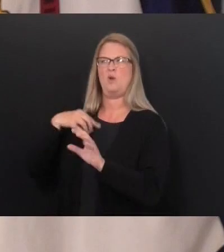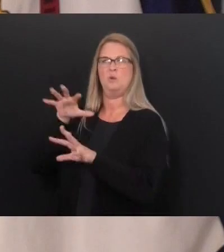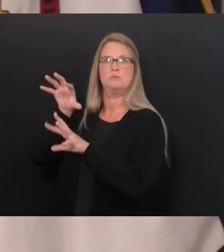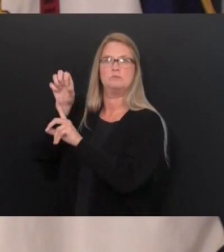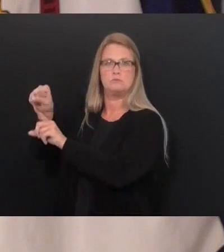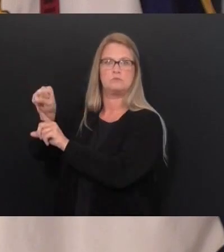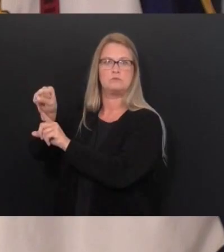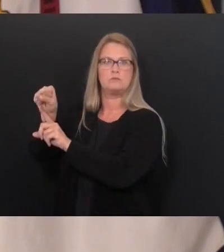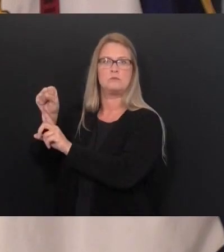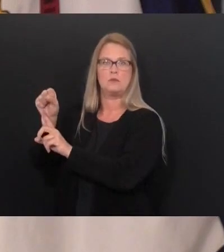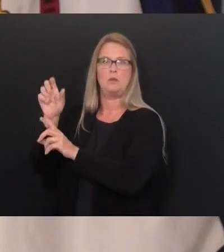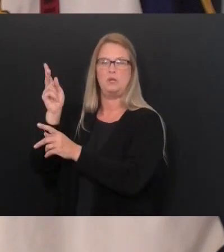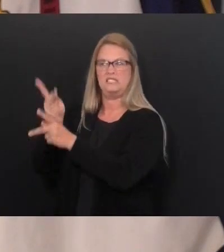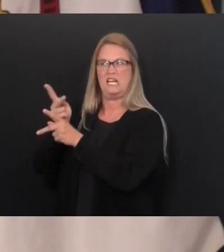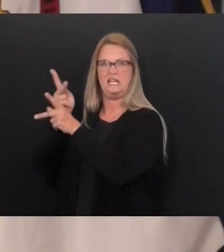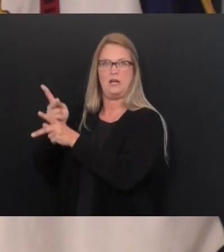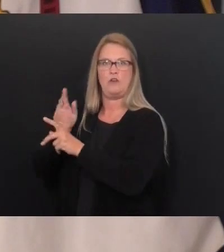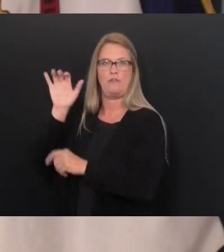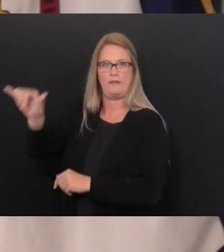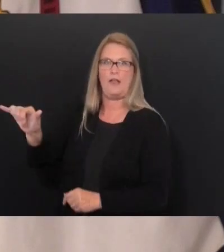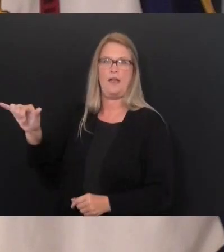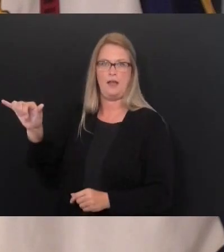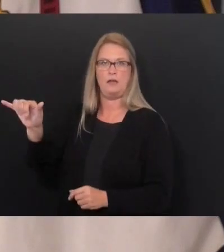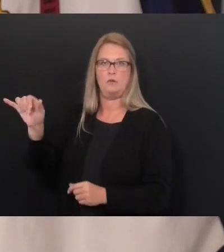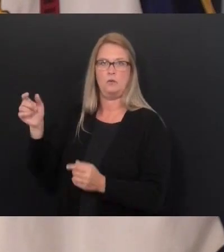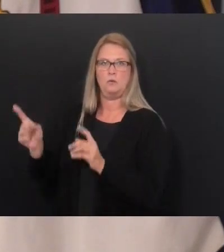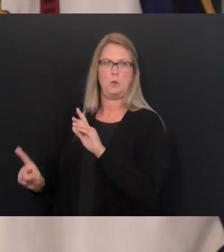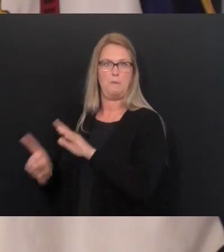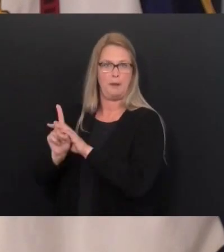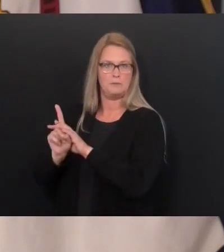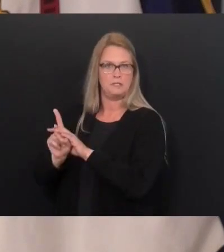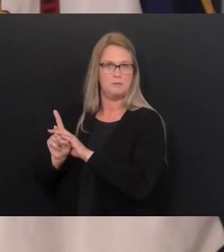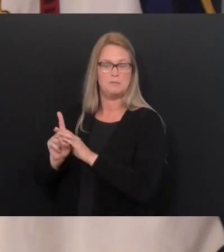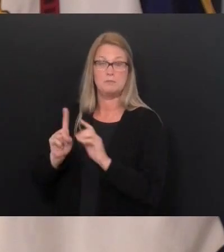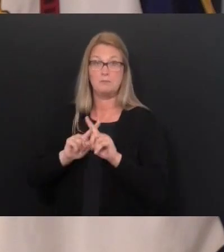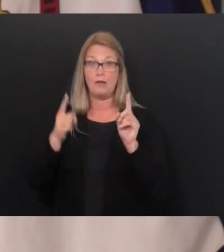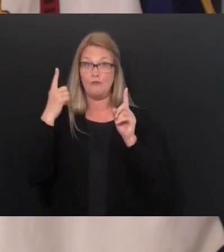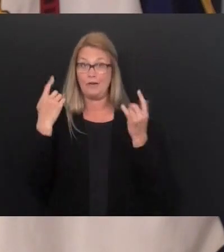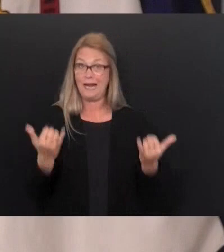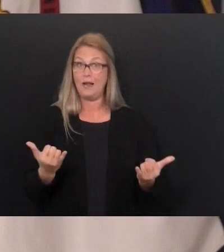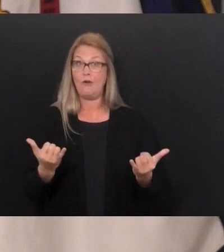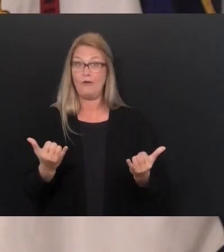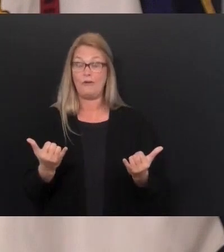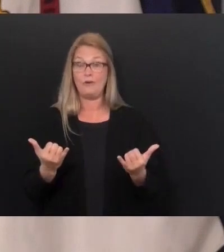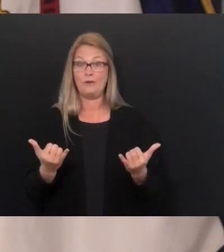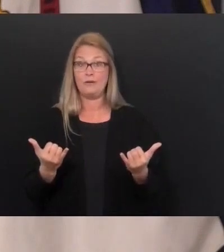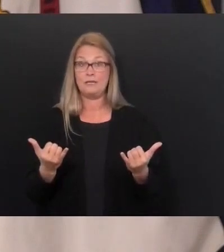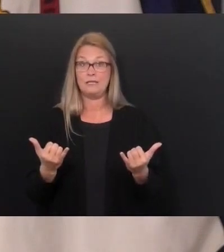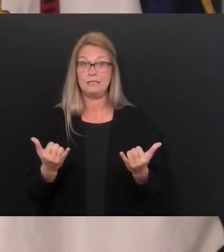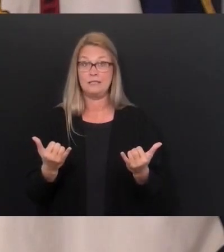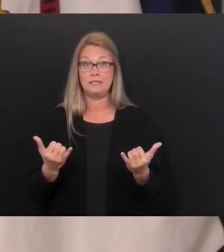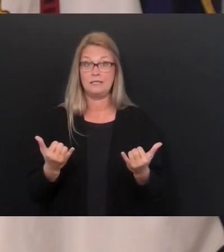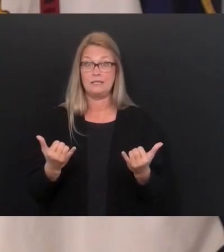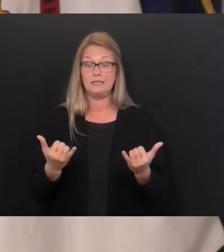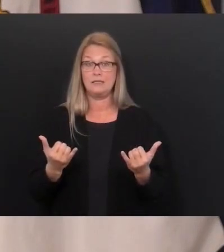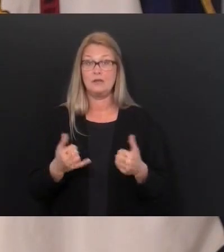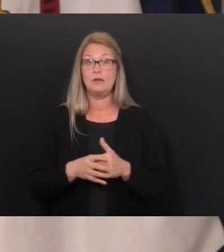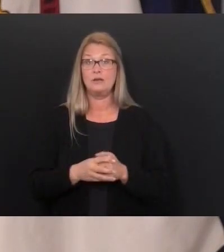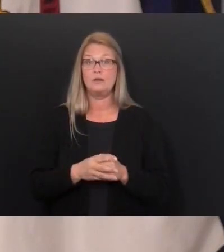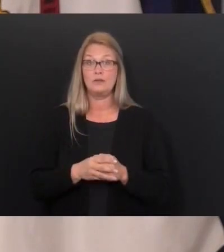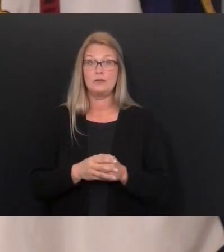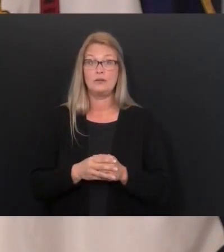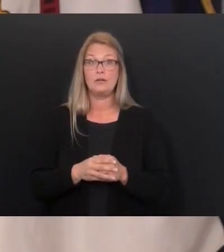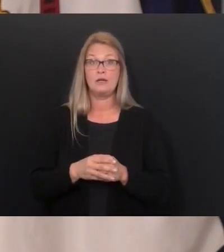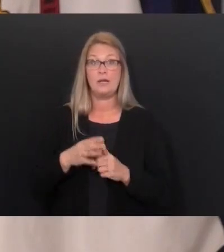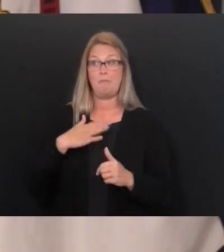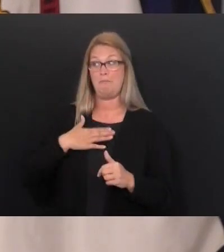And then we'll take a more aggressive, stance on that. But right now, and only to the very best of our